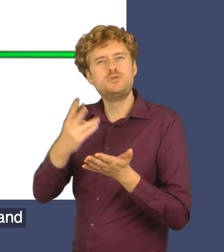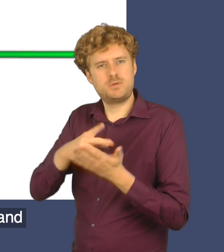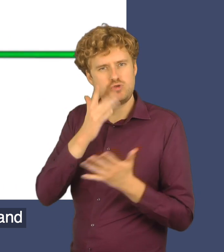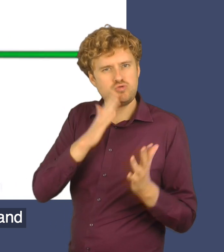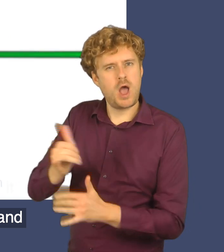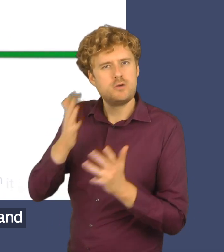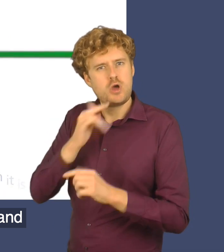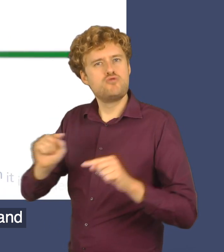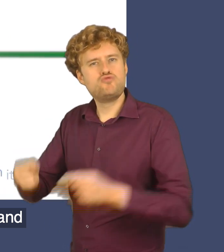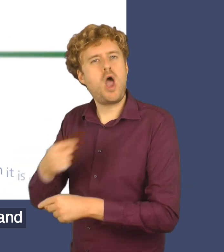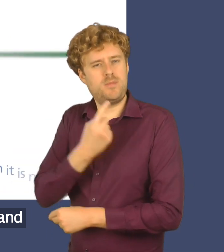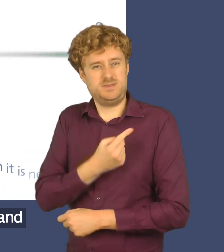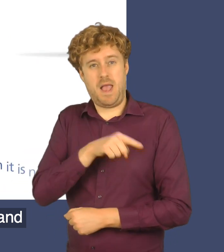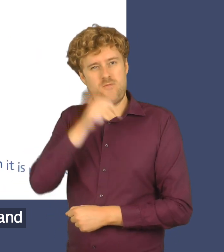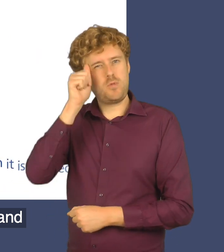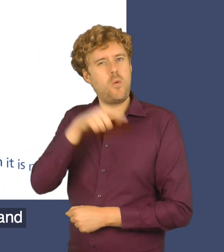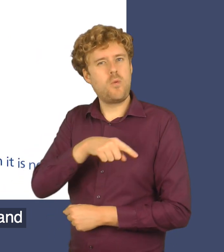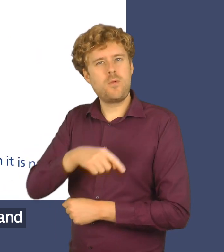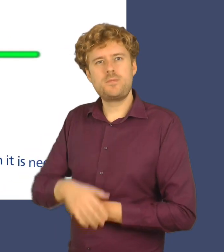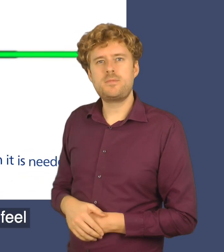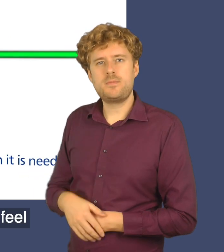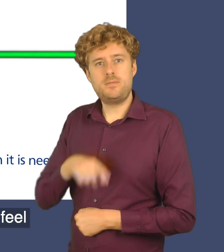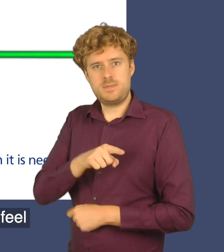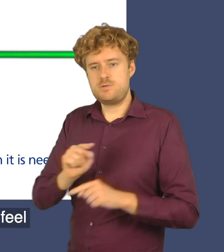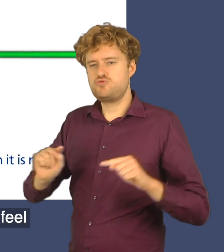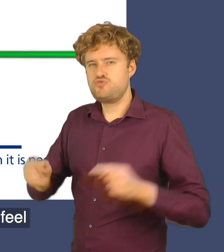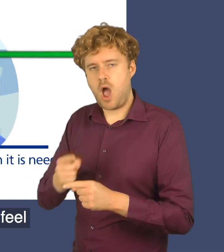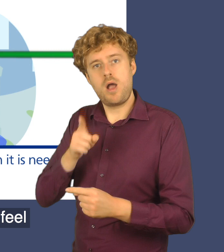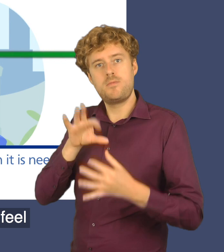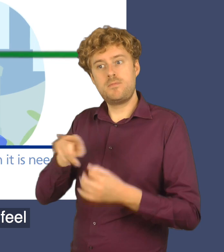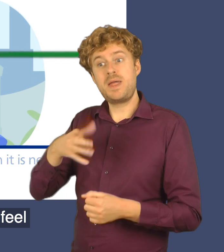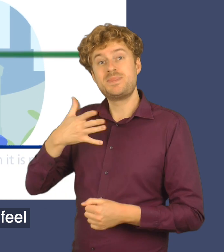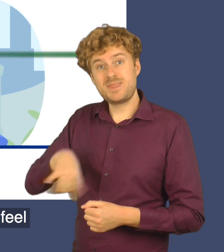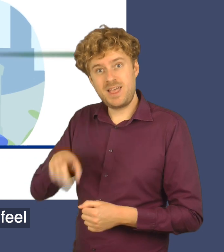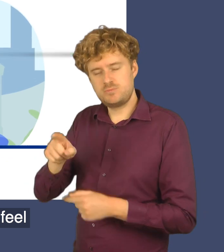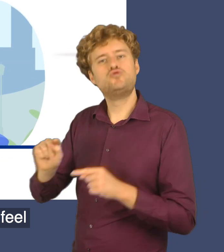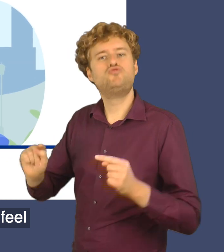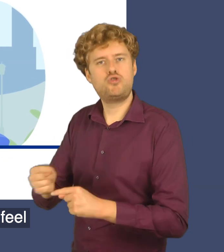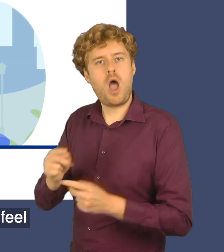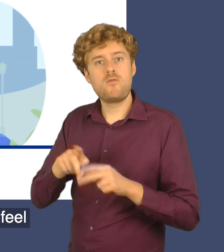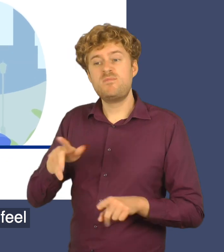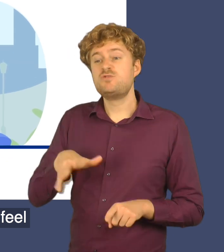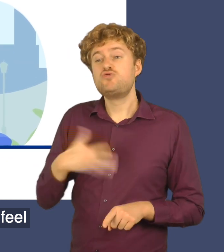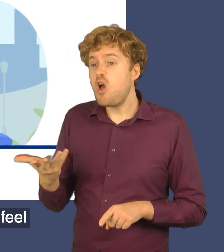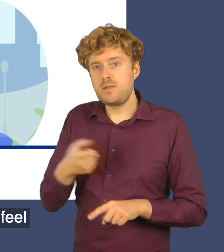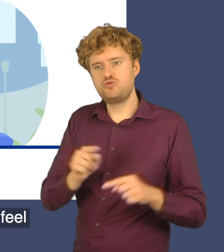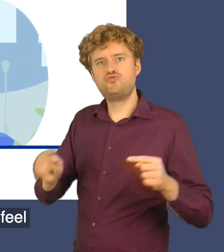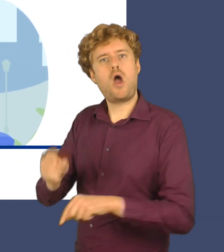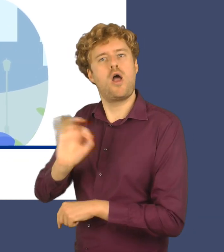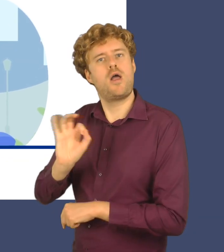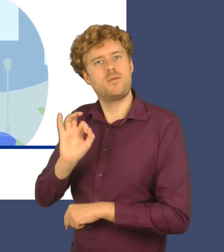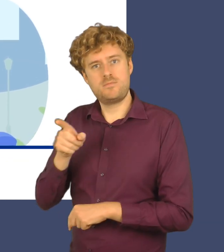give someone a shock if and when it is needed. It won't harm the person, so there's no reason to feel nervous about using